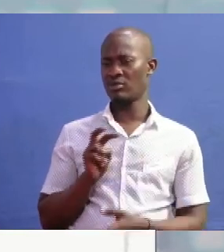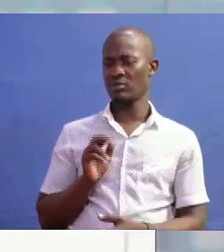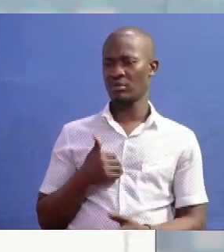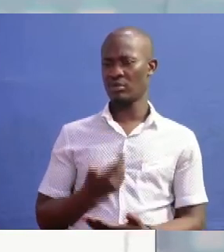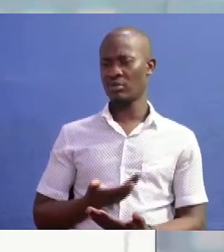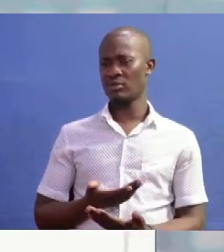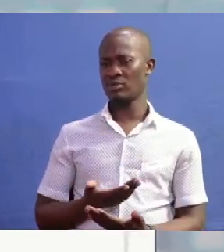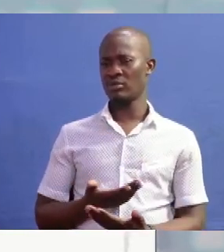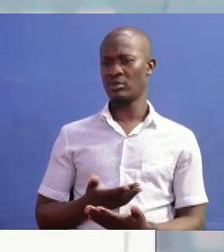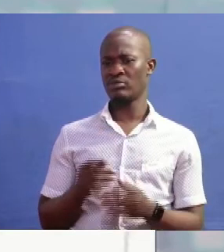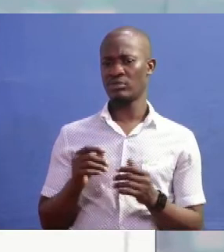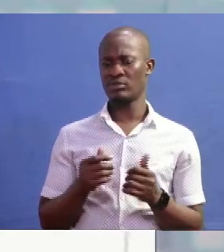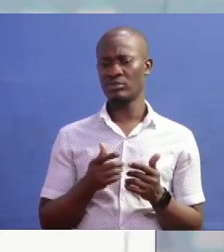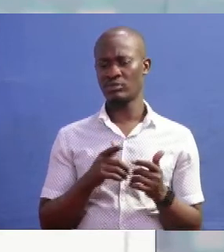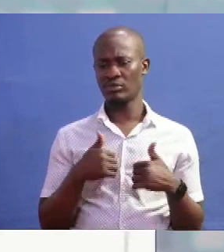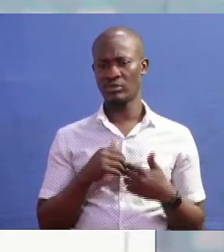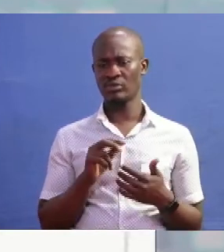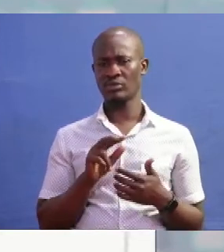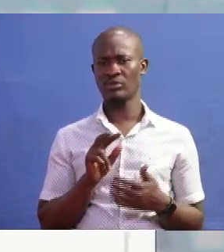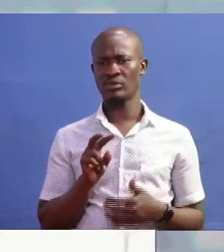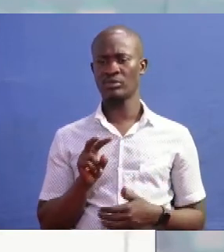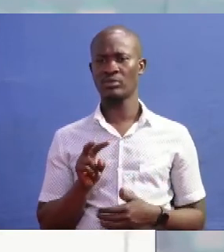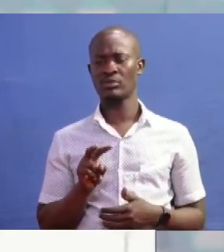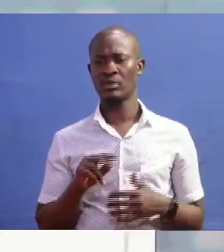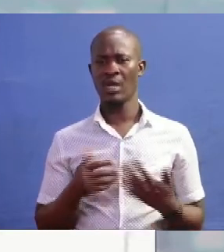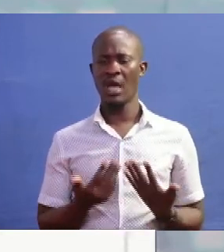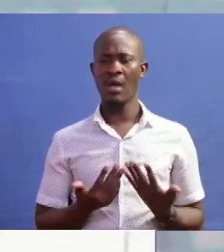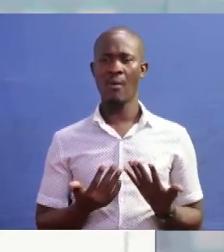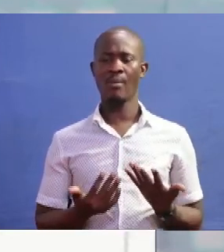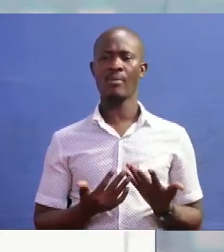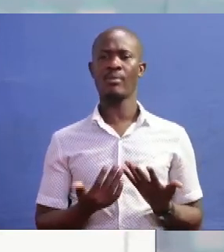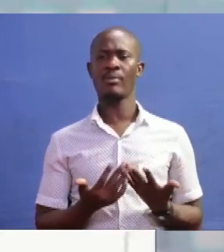reputation of this circle. You have to look at how much